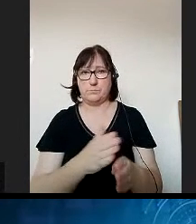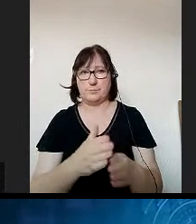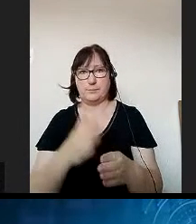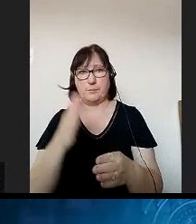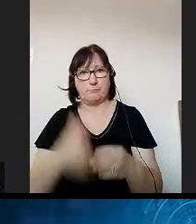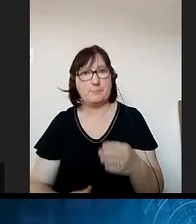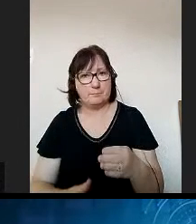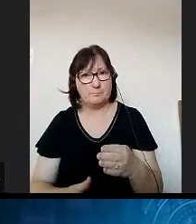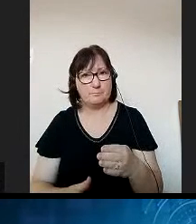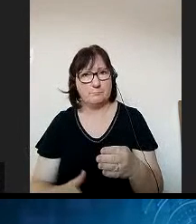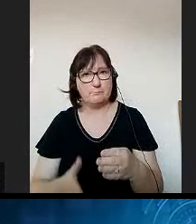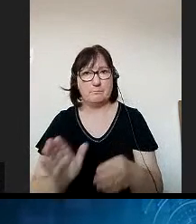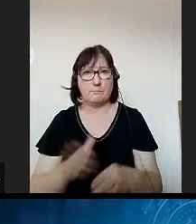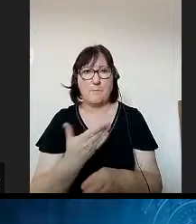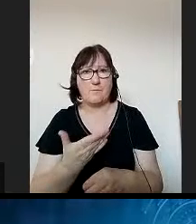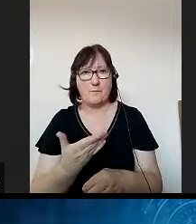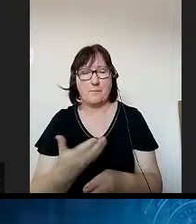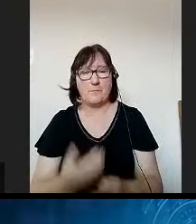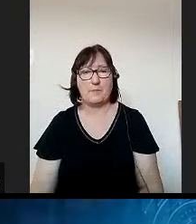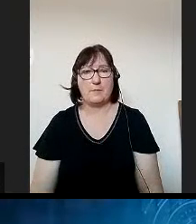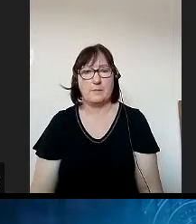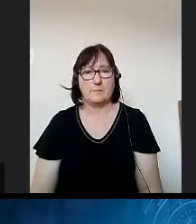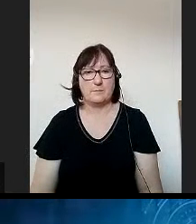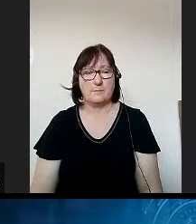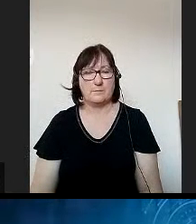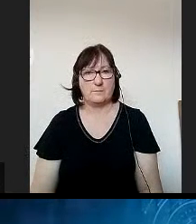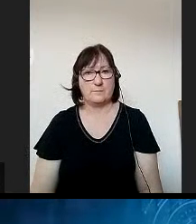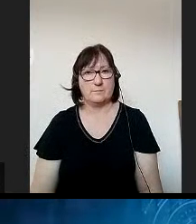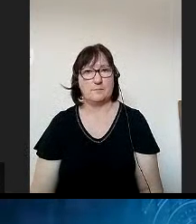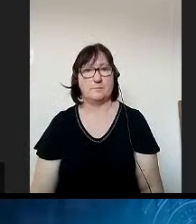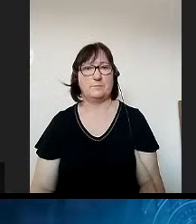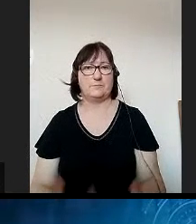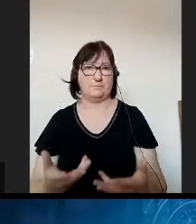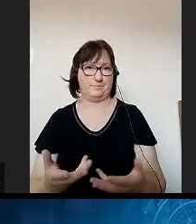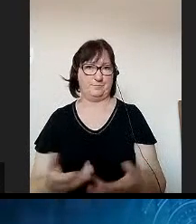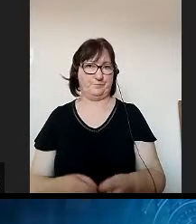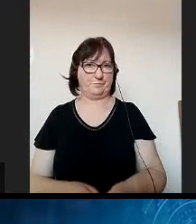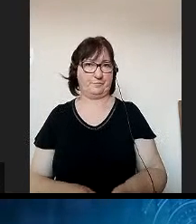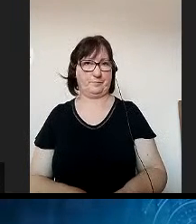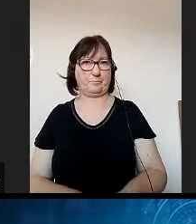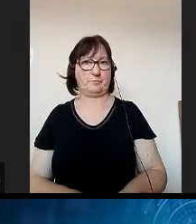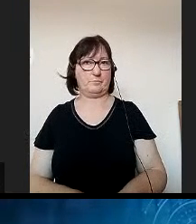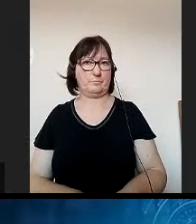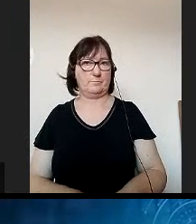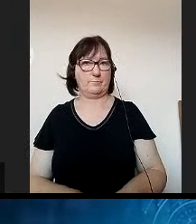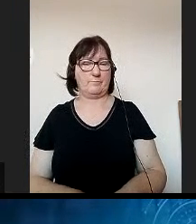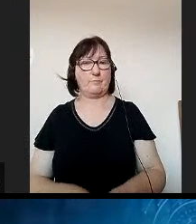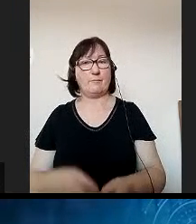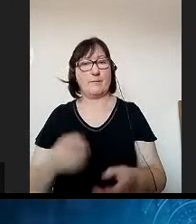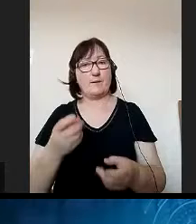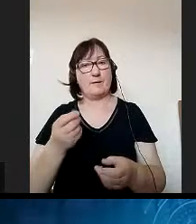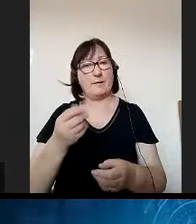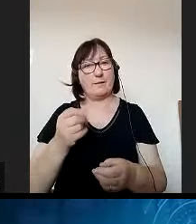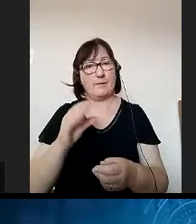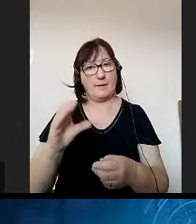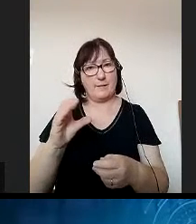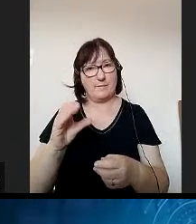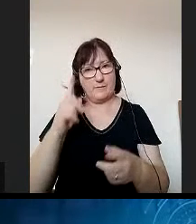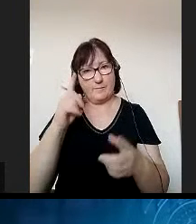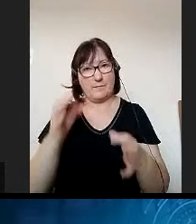Thank you, Patricia. Thanks, Marcus, for the question. A tariff determination remains